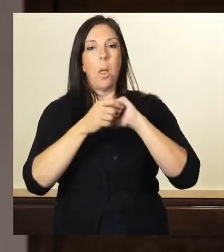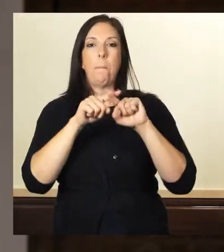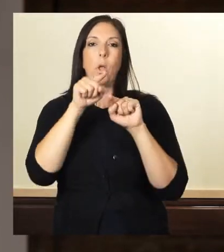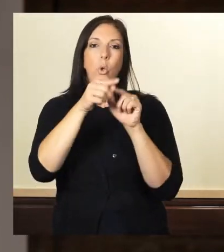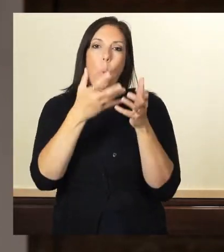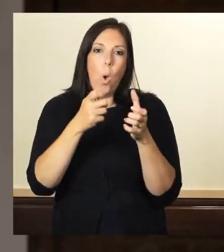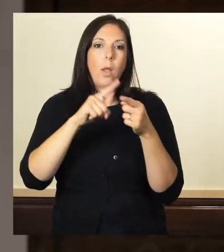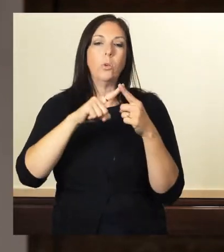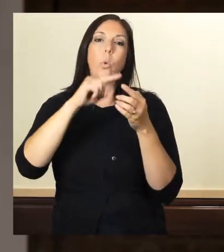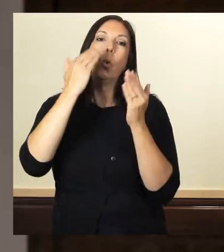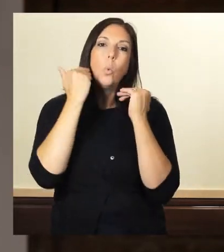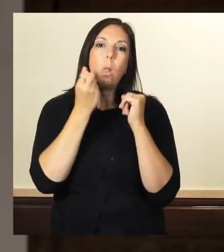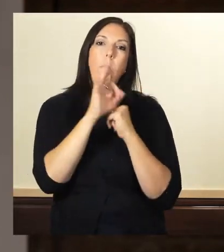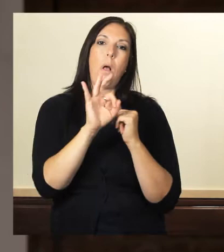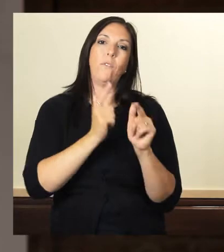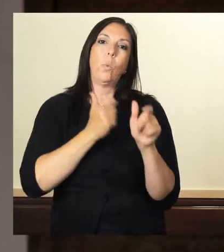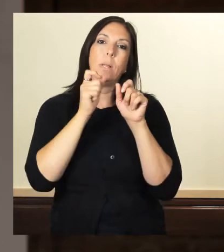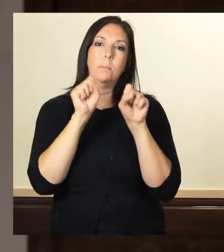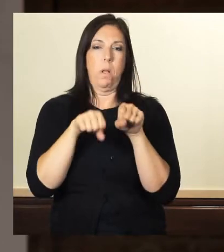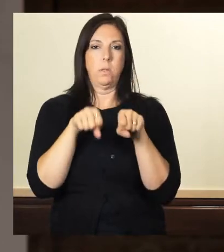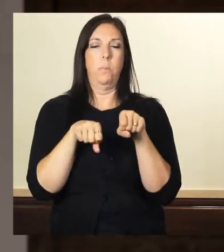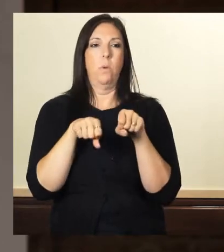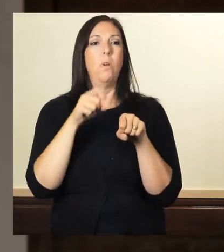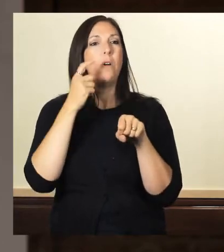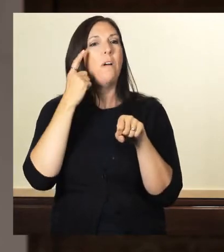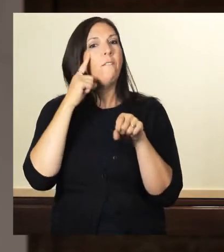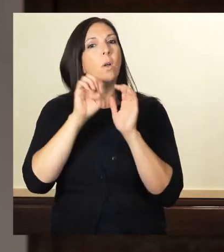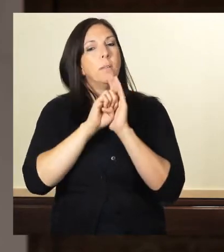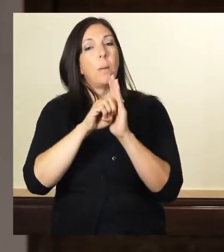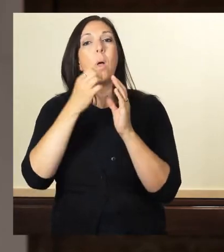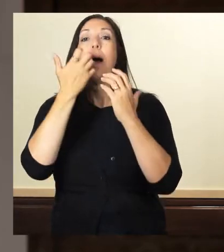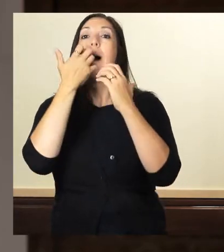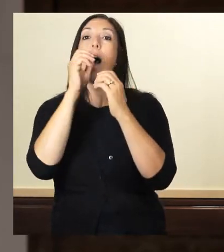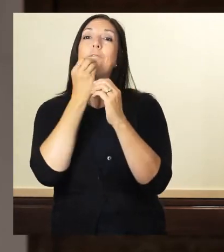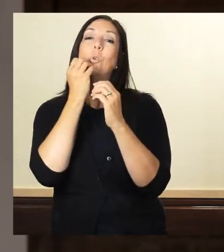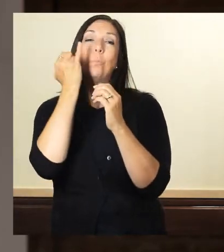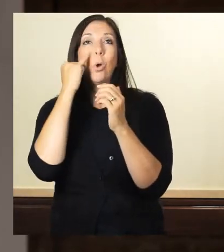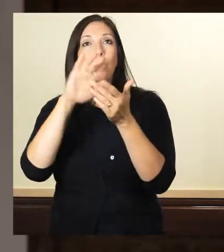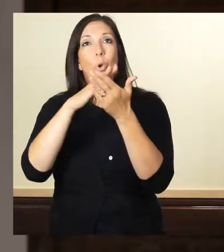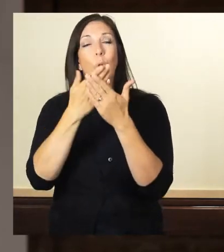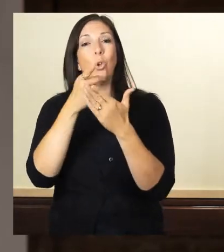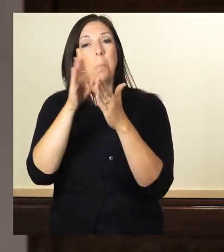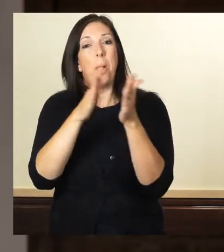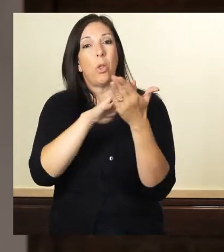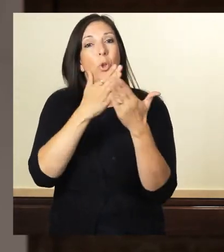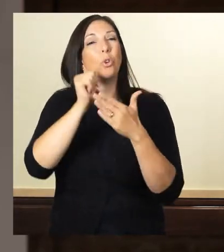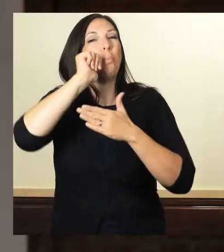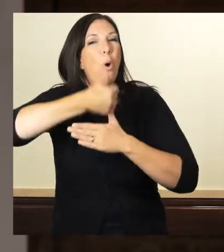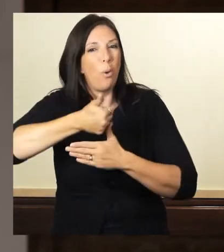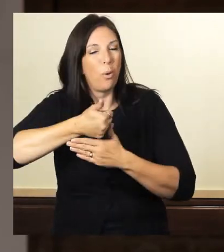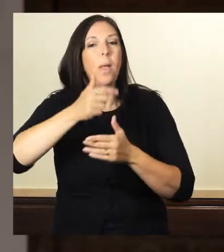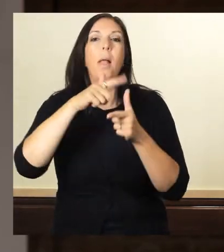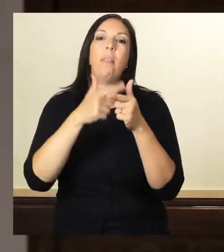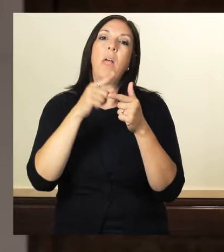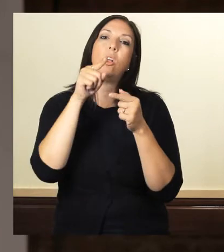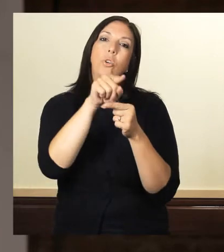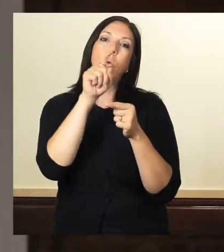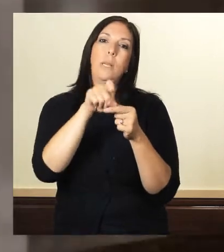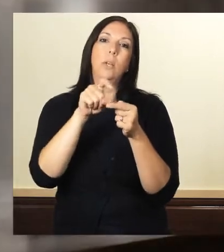some hot food and you want to reserve it the next day. Your goal is to safely cool the food from 135 degrees to